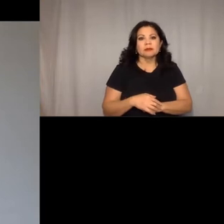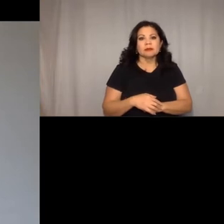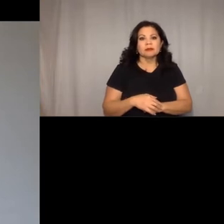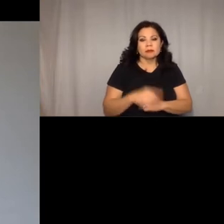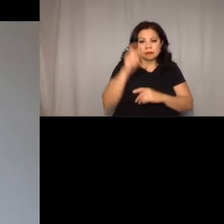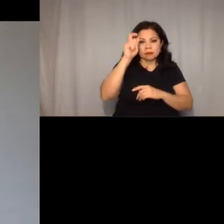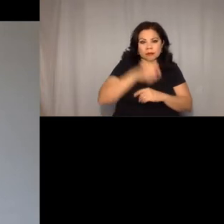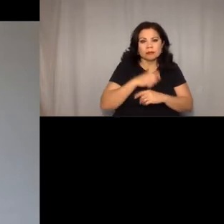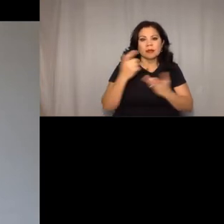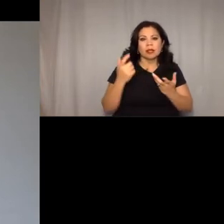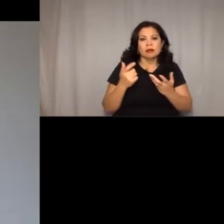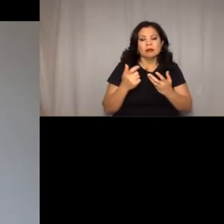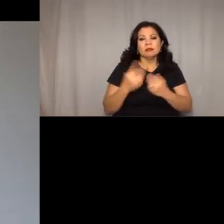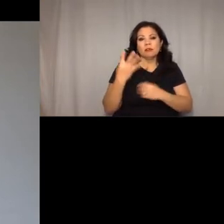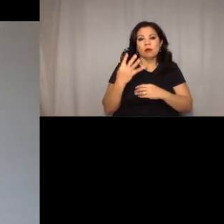All right, cancel.